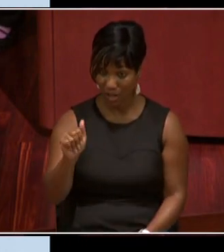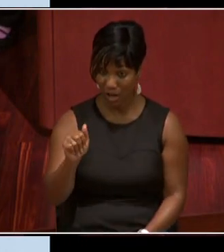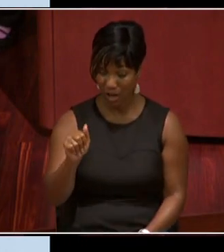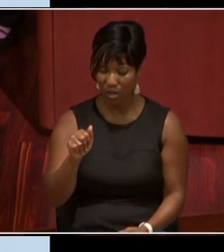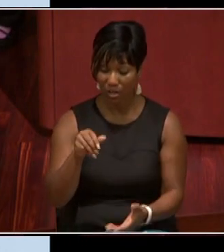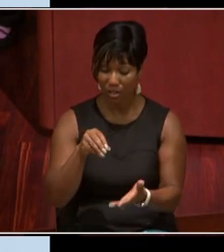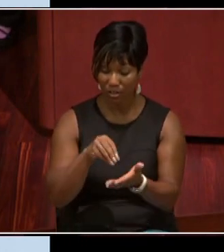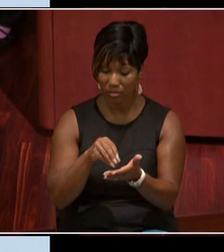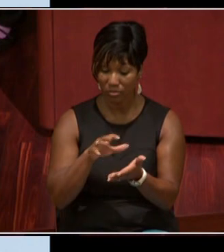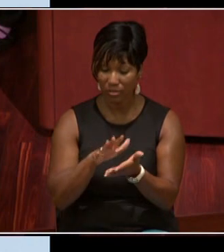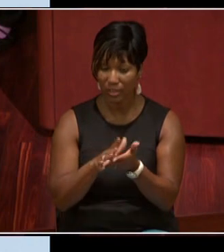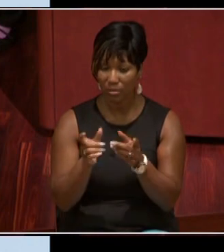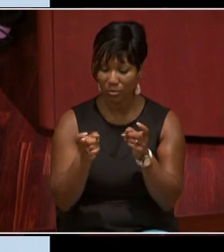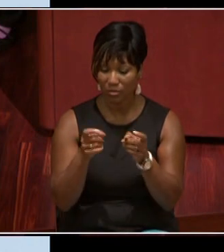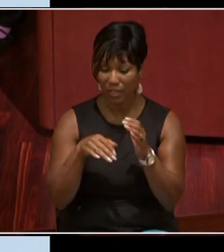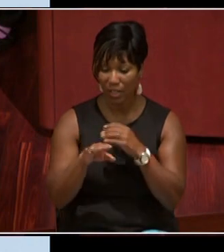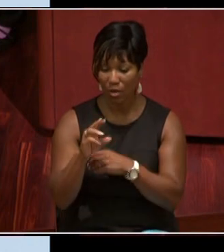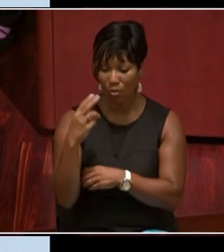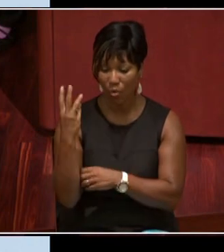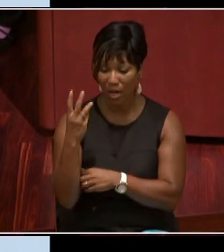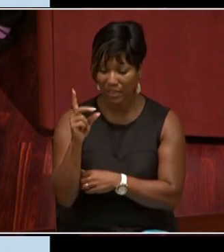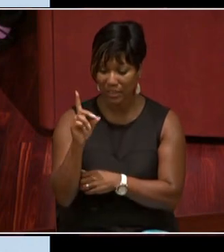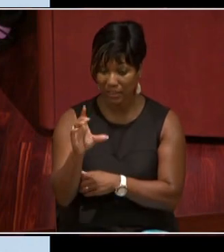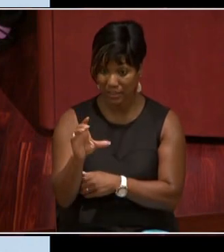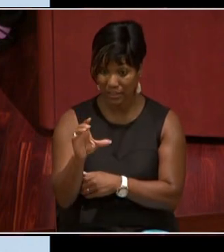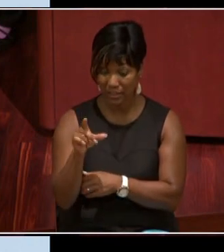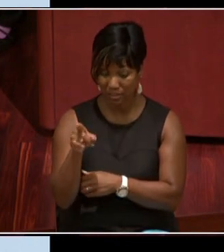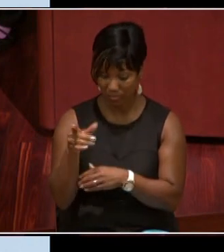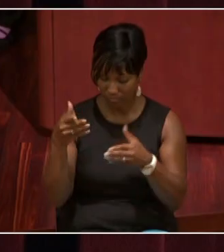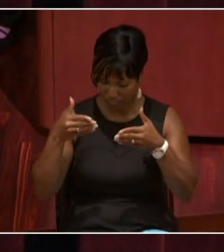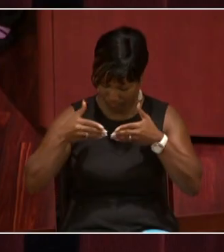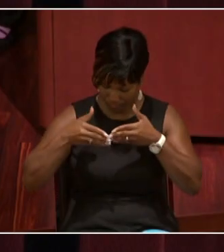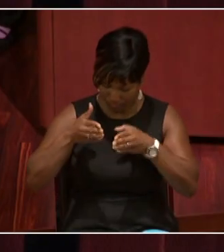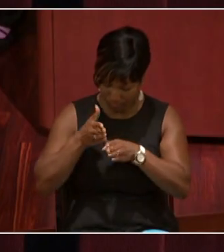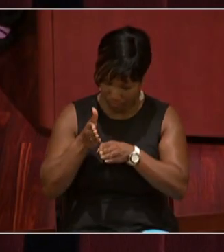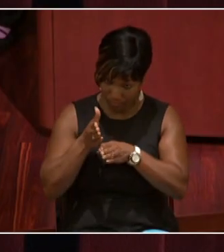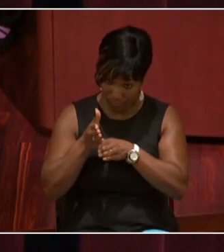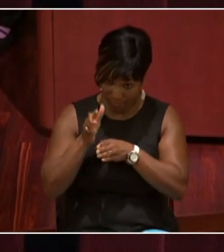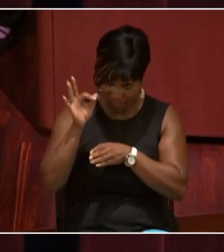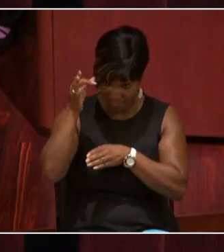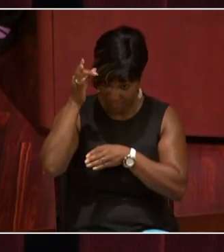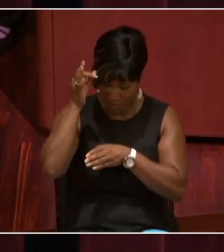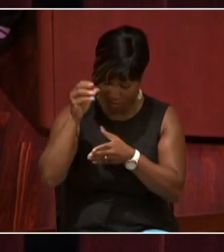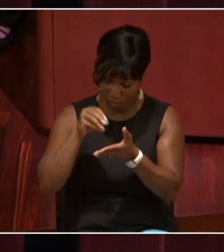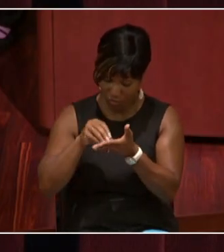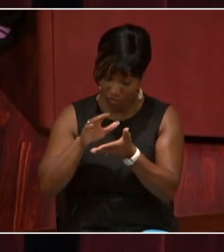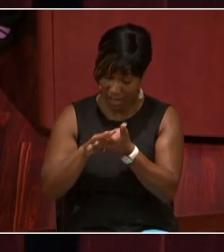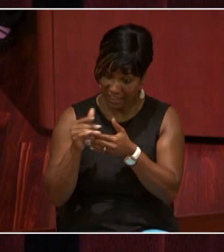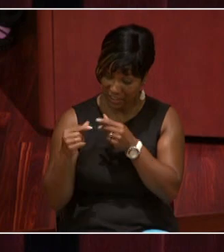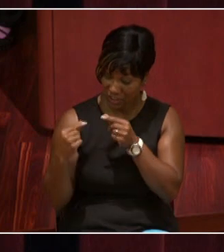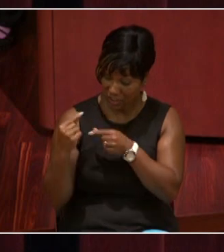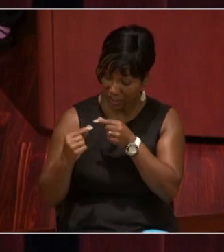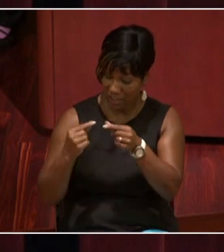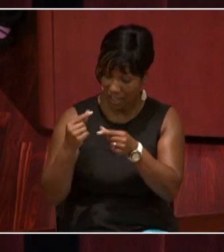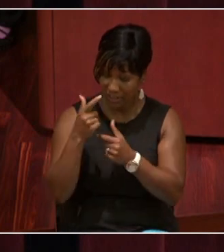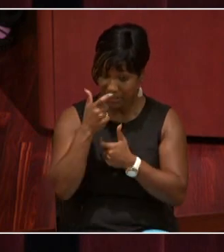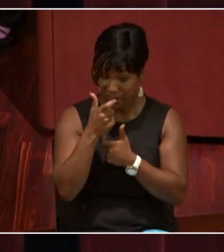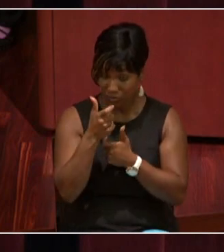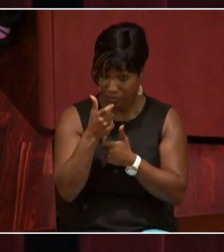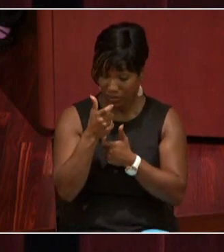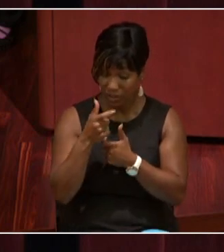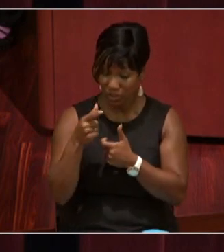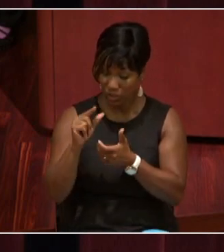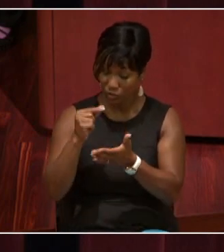Administration in Washington, D.C. She specializes in federal records of genealogical interest.